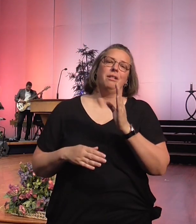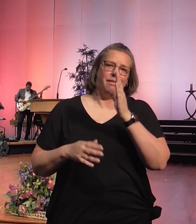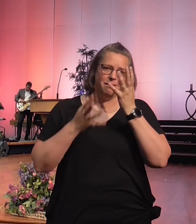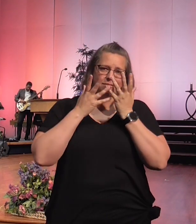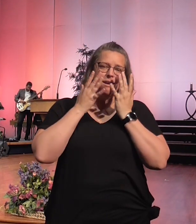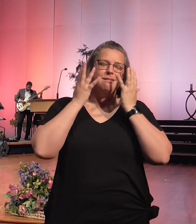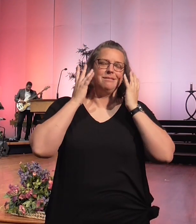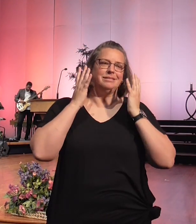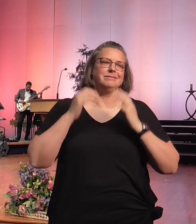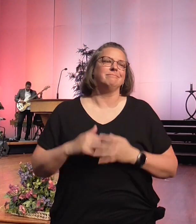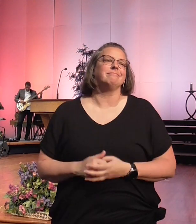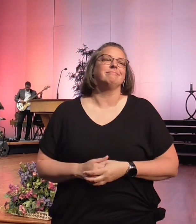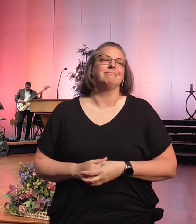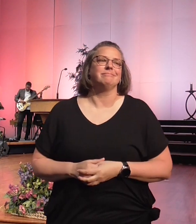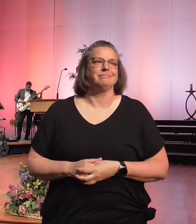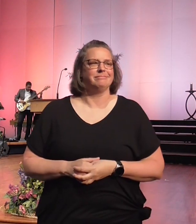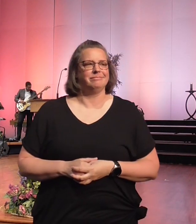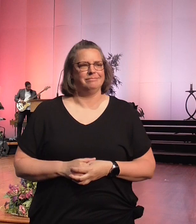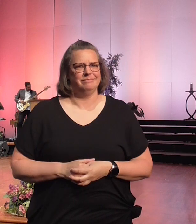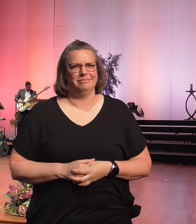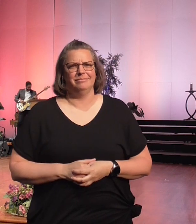kind.